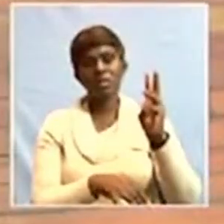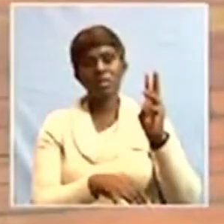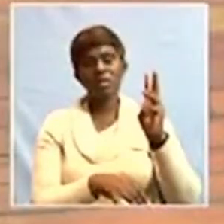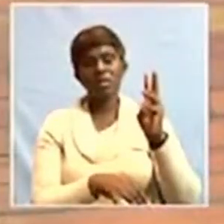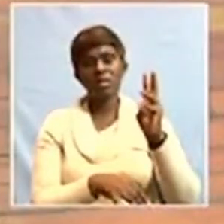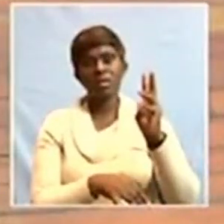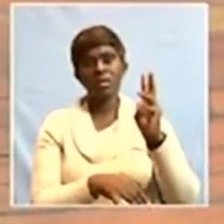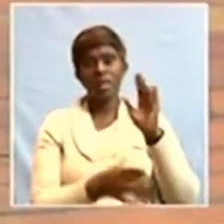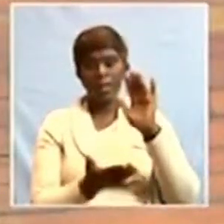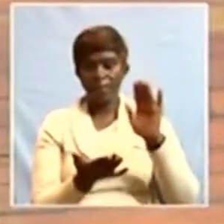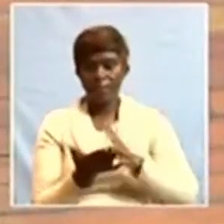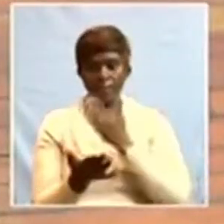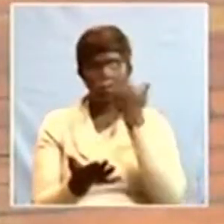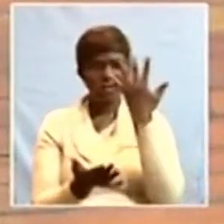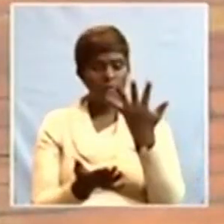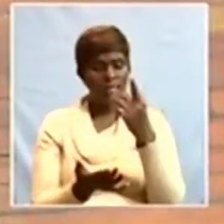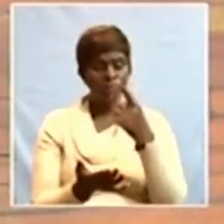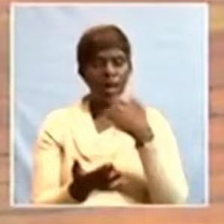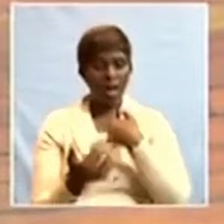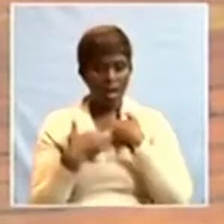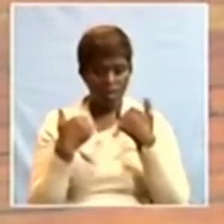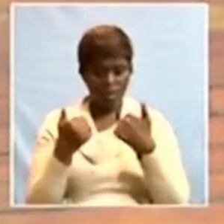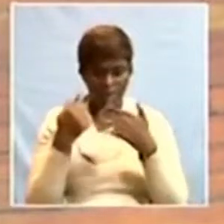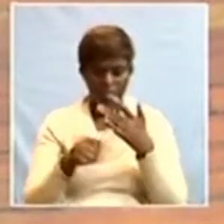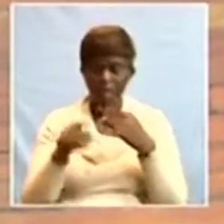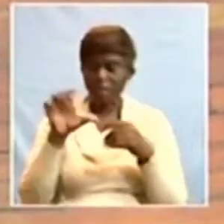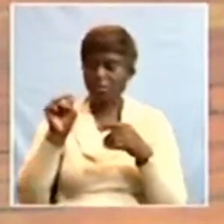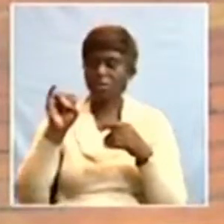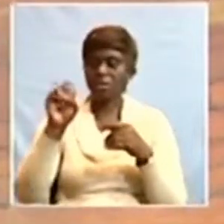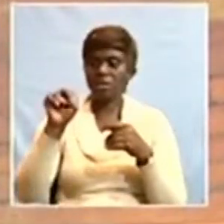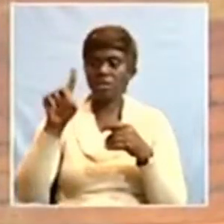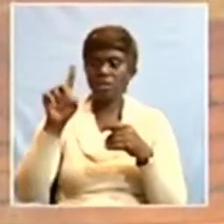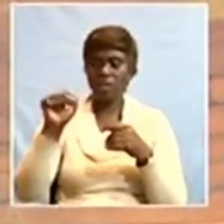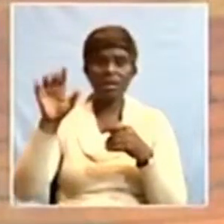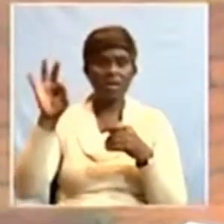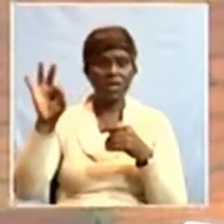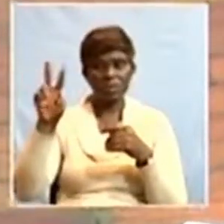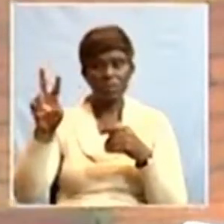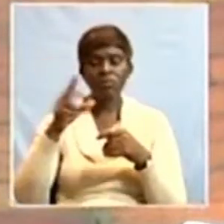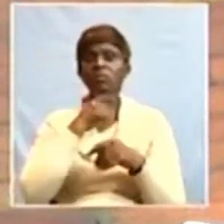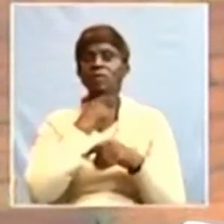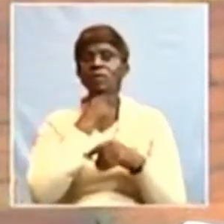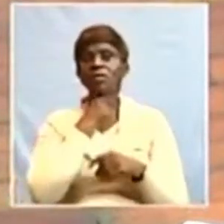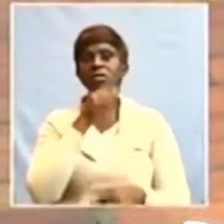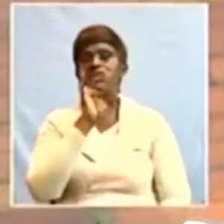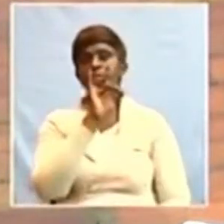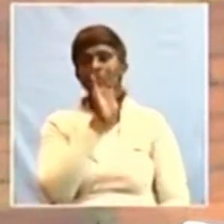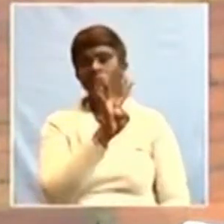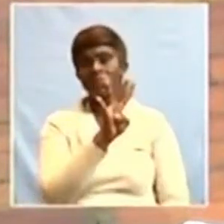5. You come to Sinda 92, Katete 74, Chasef